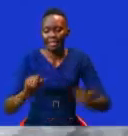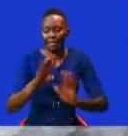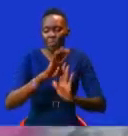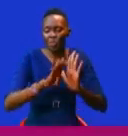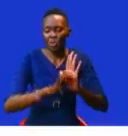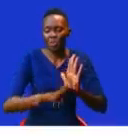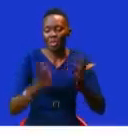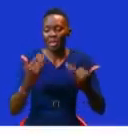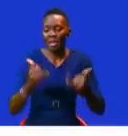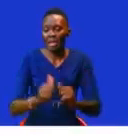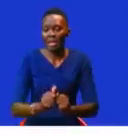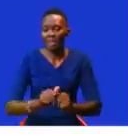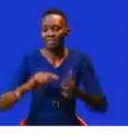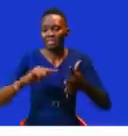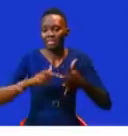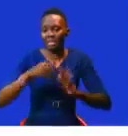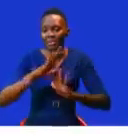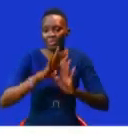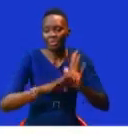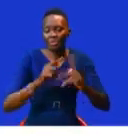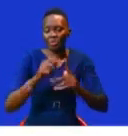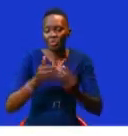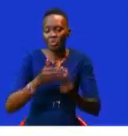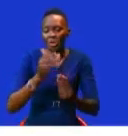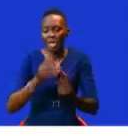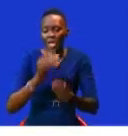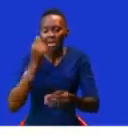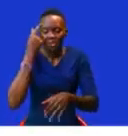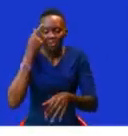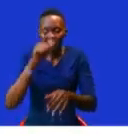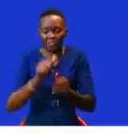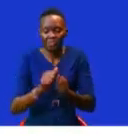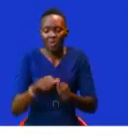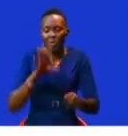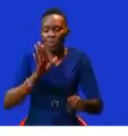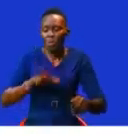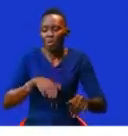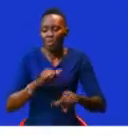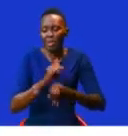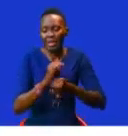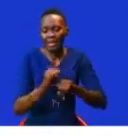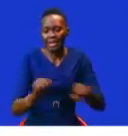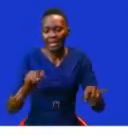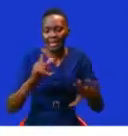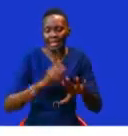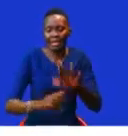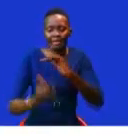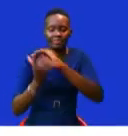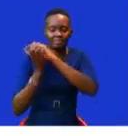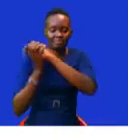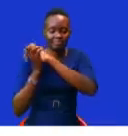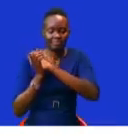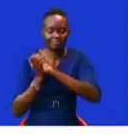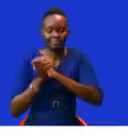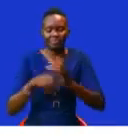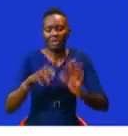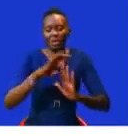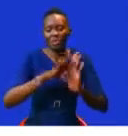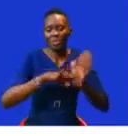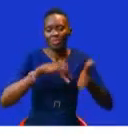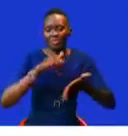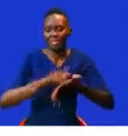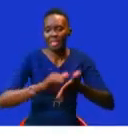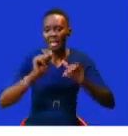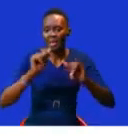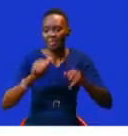yanga chenro endo marno. Ni onyal rit makare, lero nogo mano mar kini, kendo goeko magi neno malo. Chenro makama indi, emo neno,